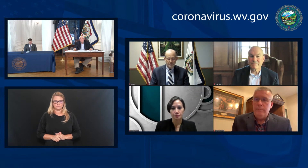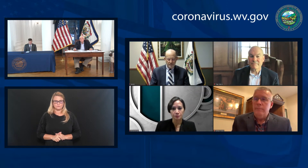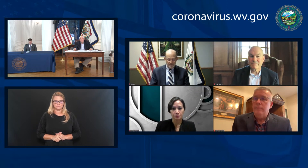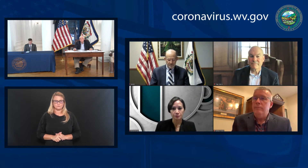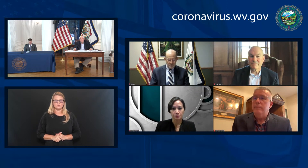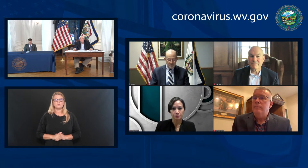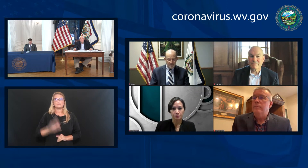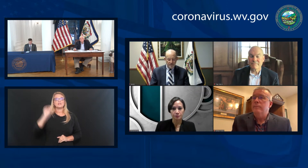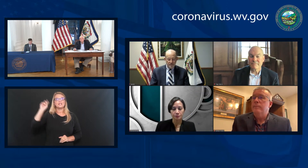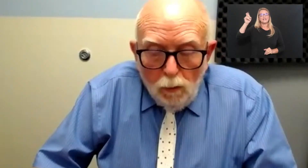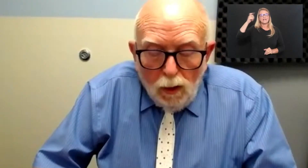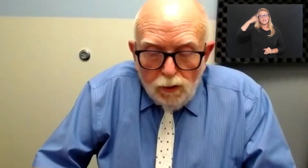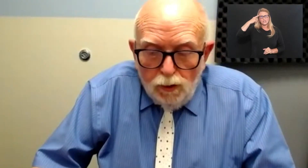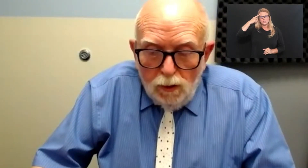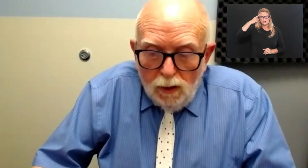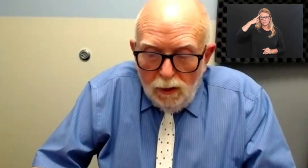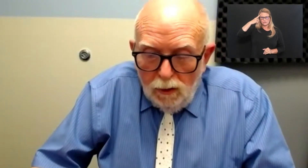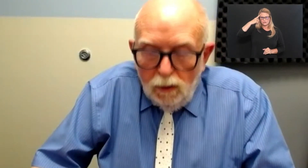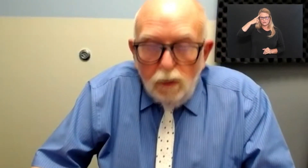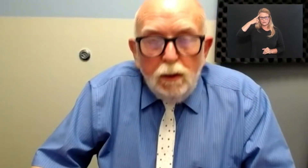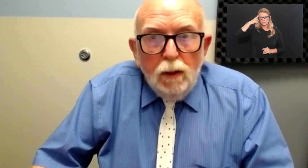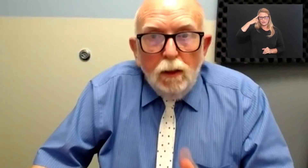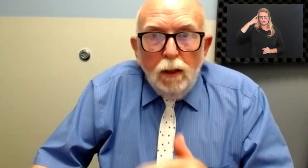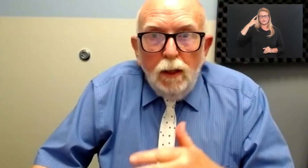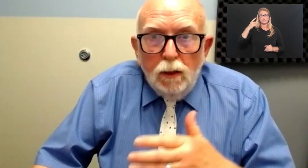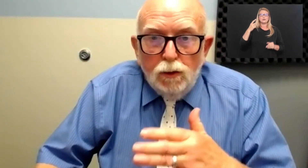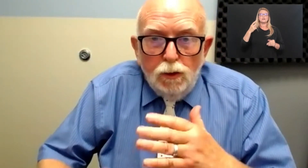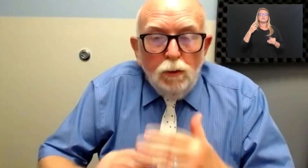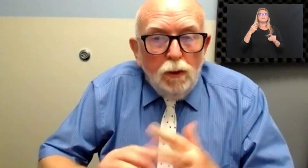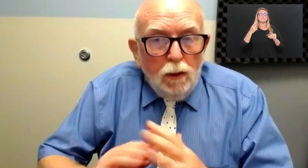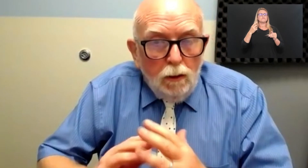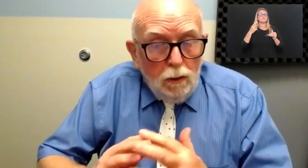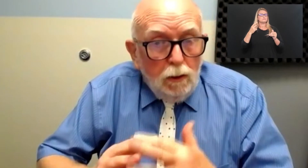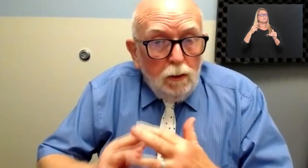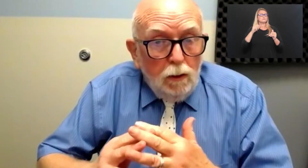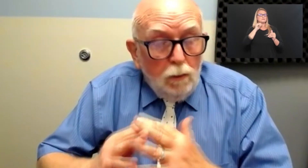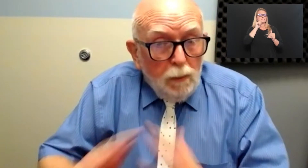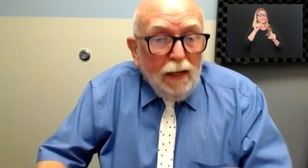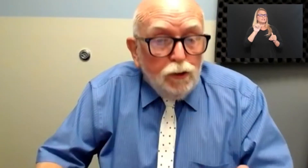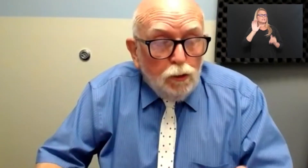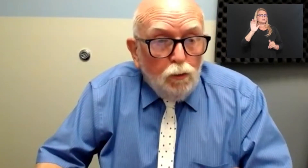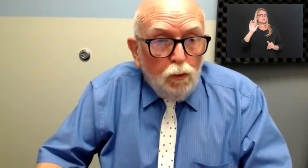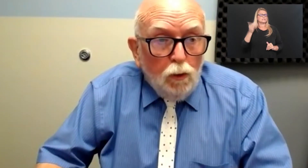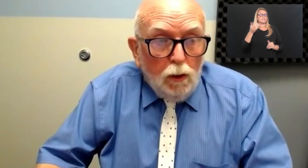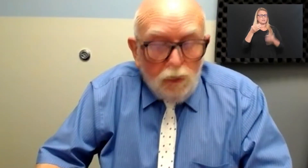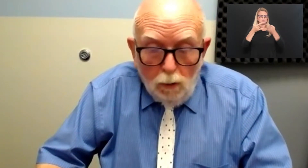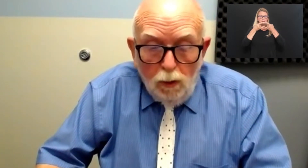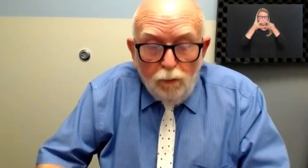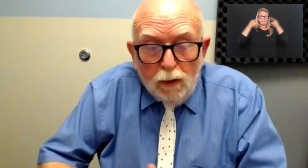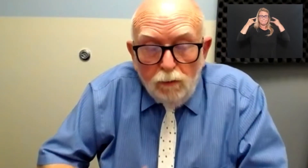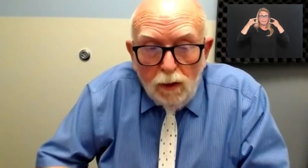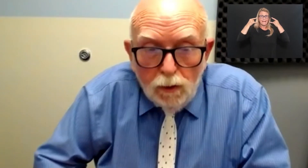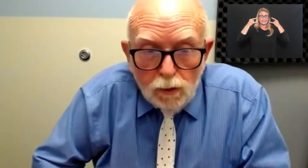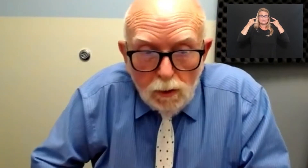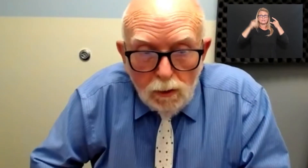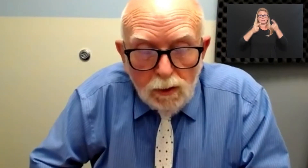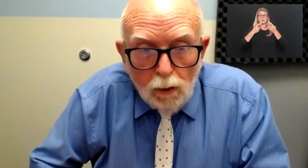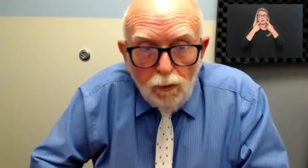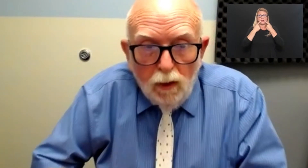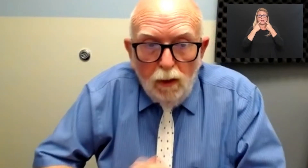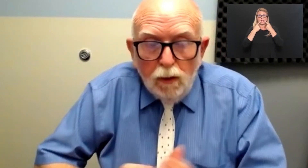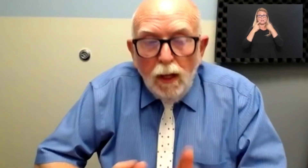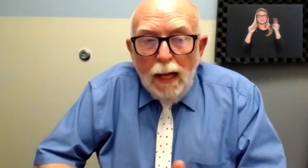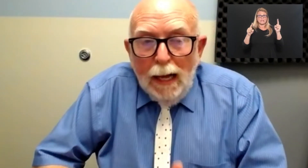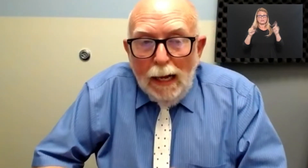The governor, in some of his remarks, has indicated he doesn't seem to think that masks are terribly effective against the